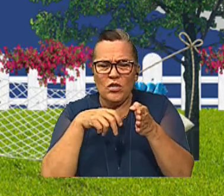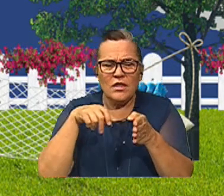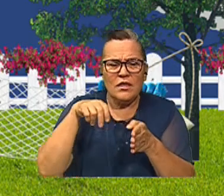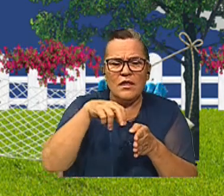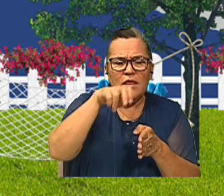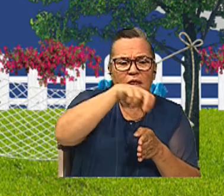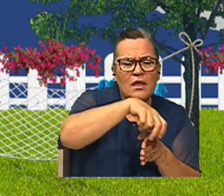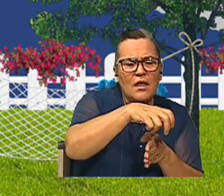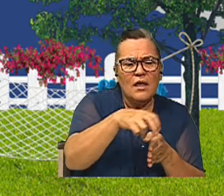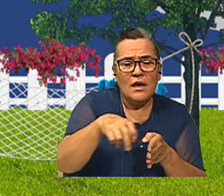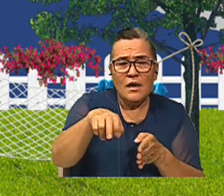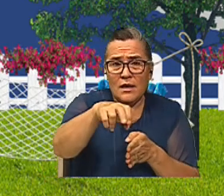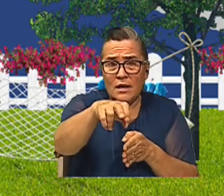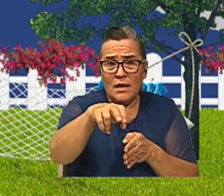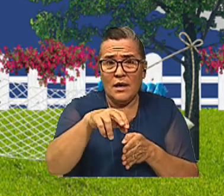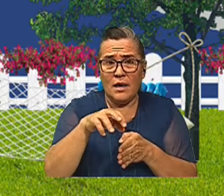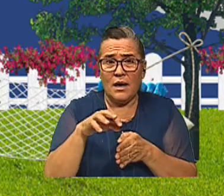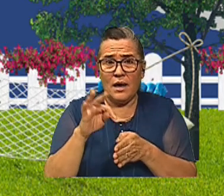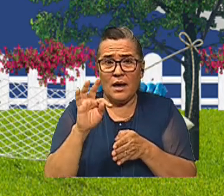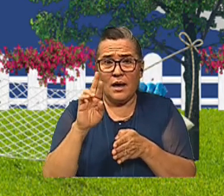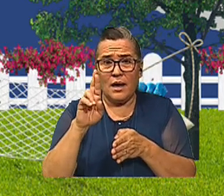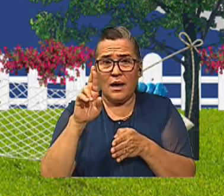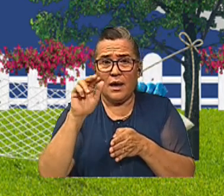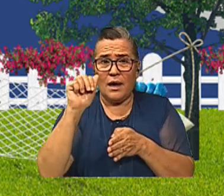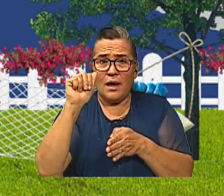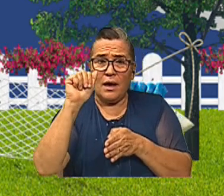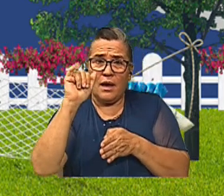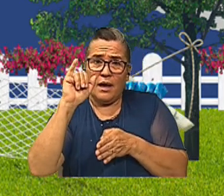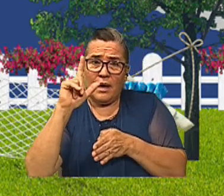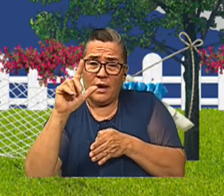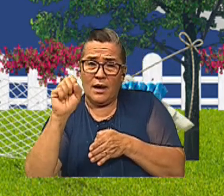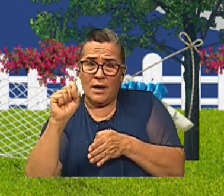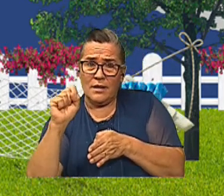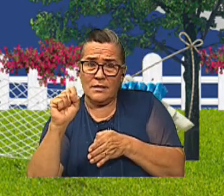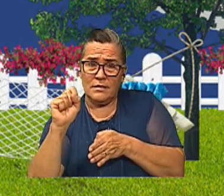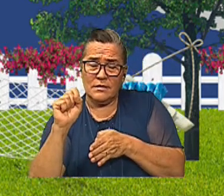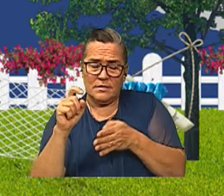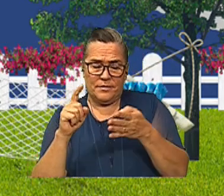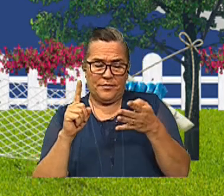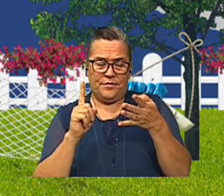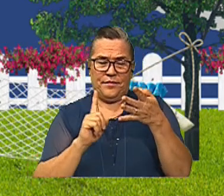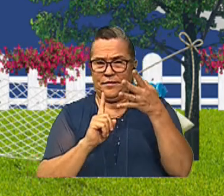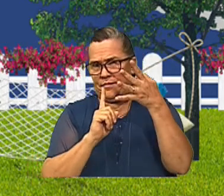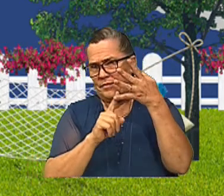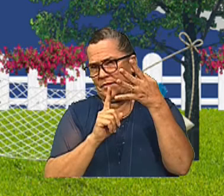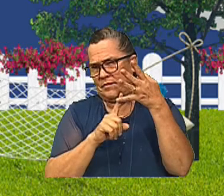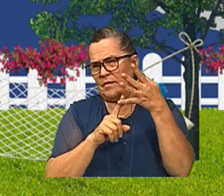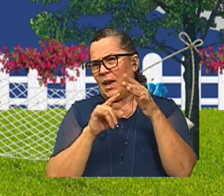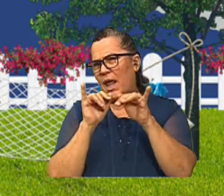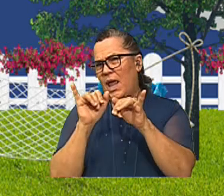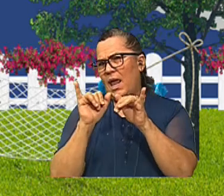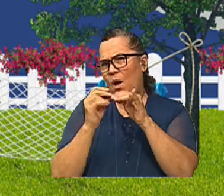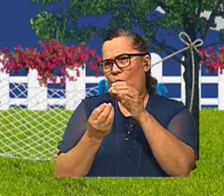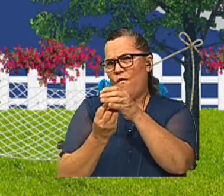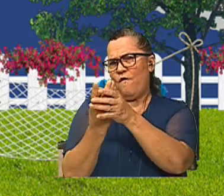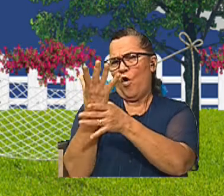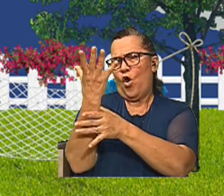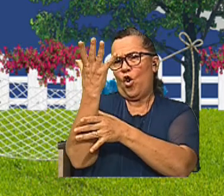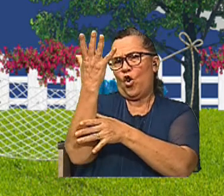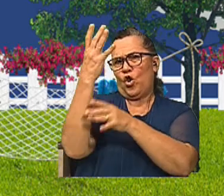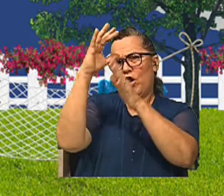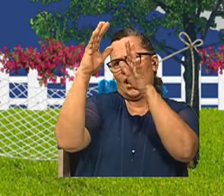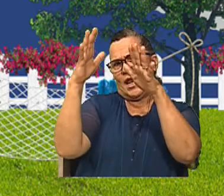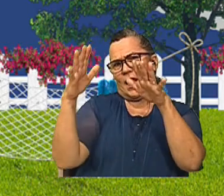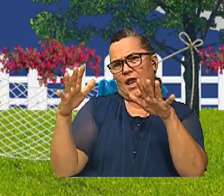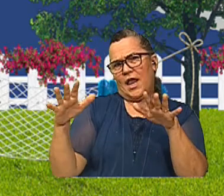house? Trails? And number 4, is there a volcano